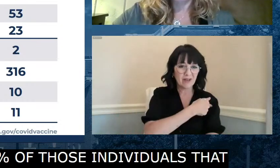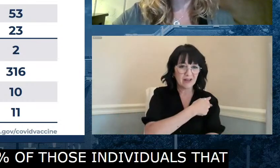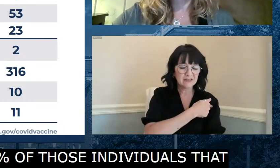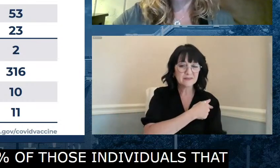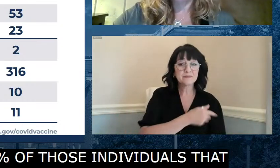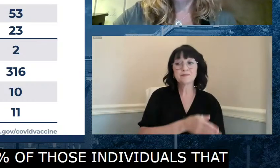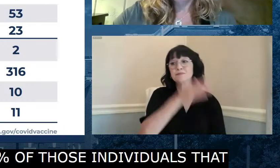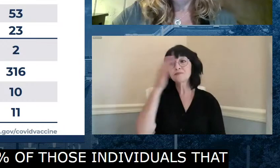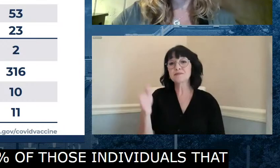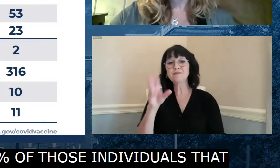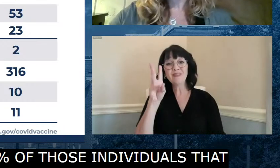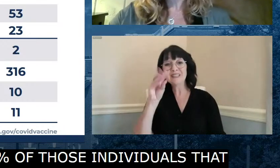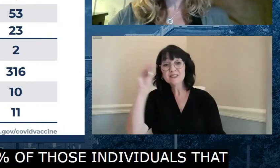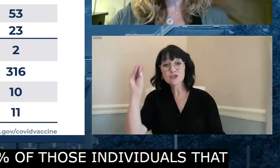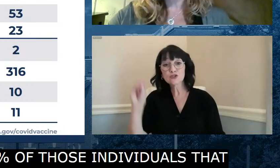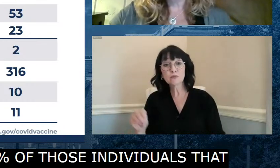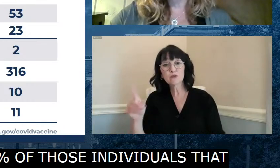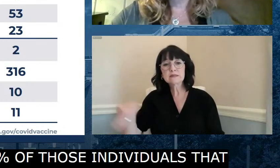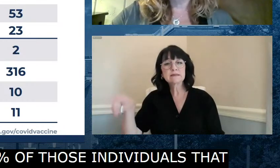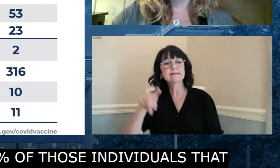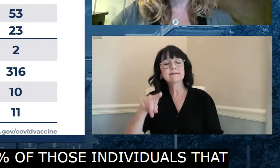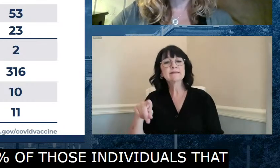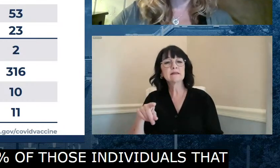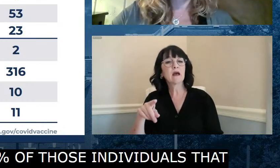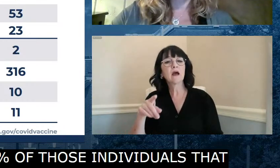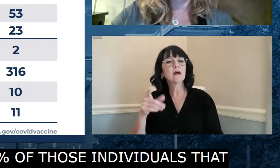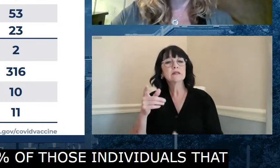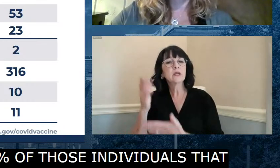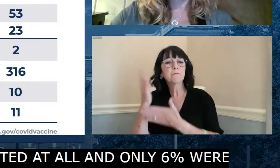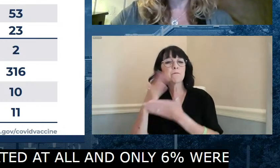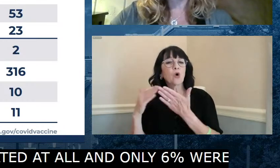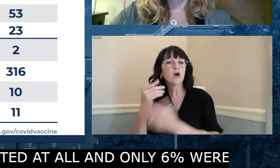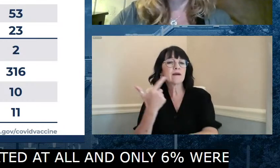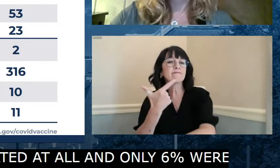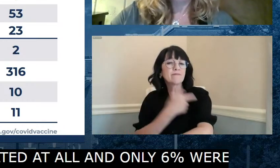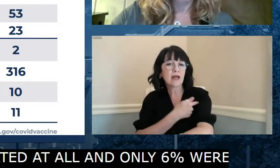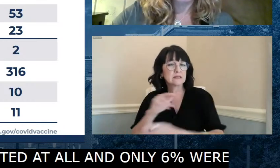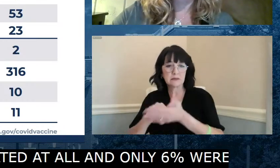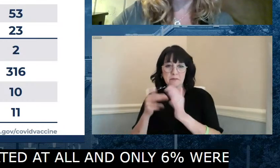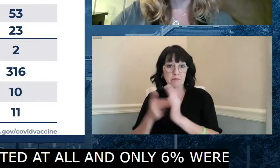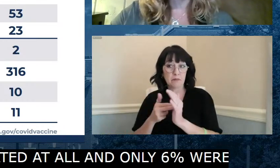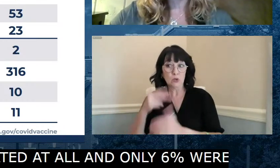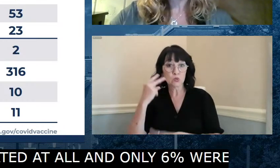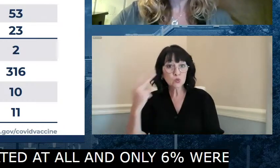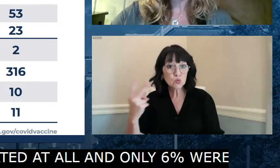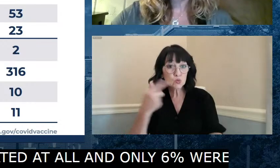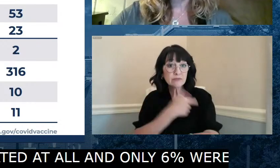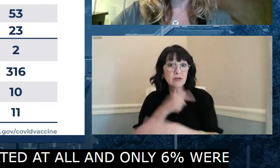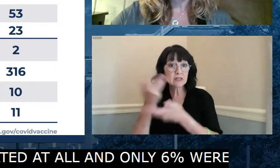partially vaccinated. But it really shows you that this variant can spread very quickly.